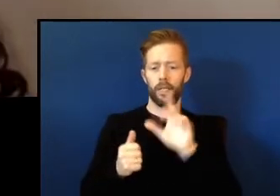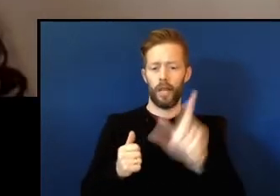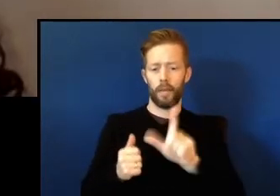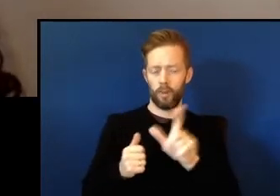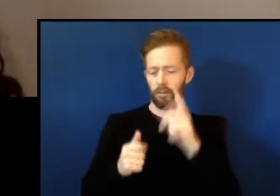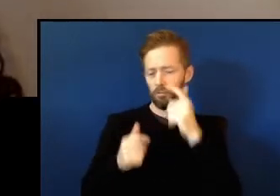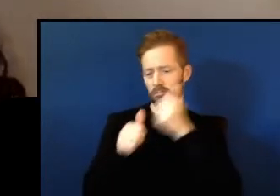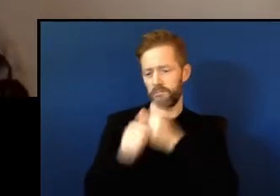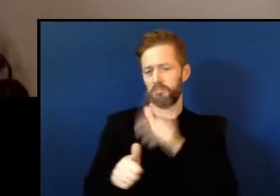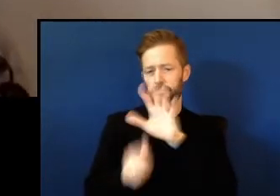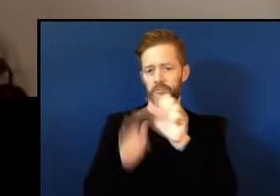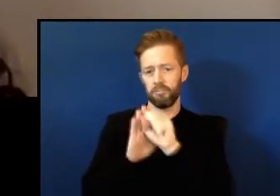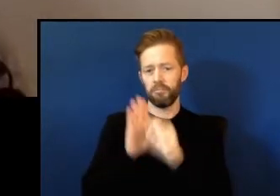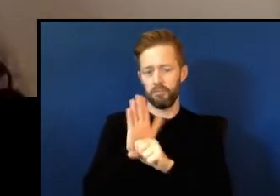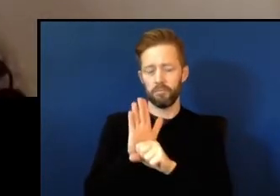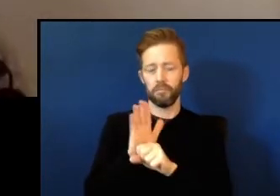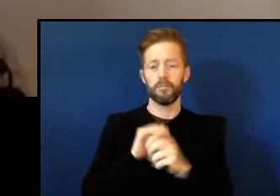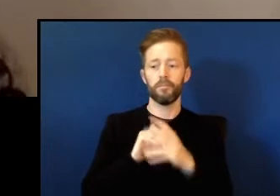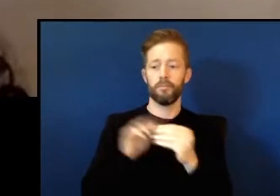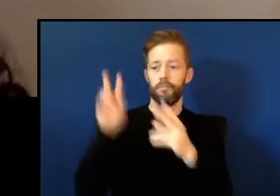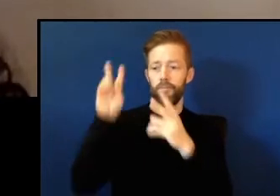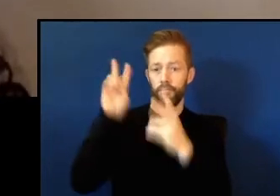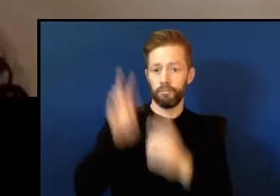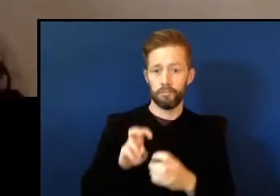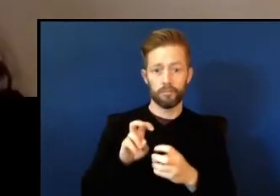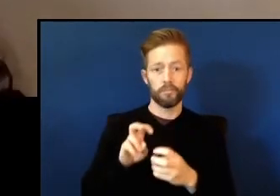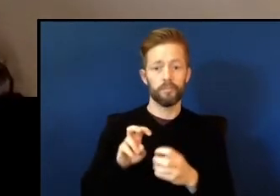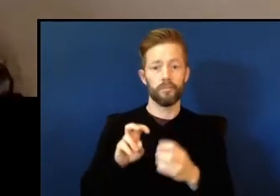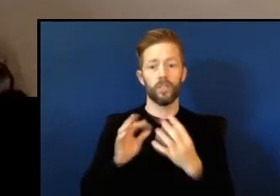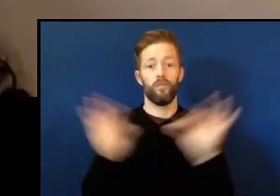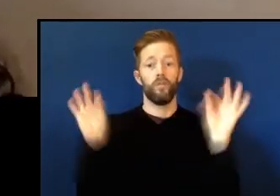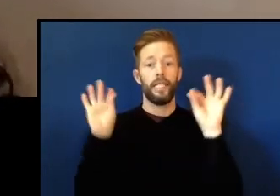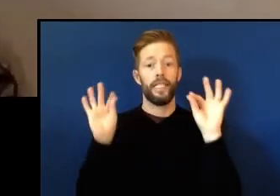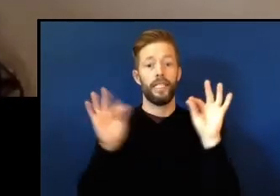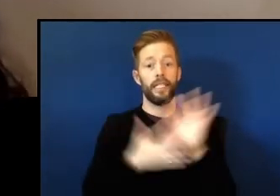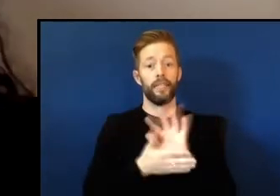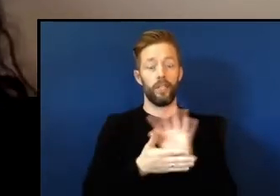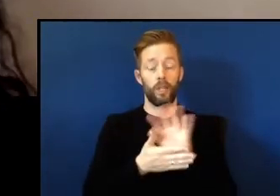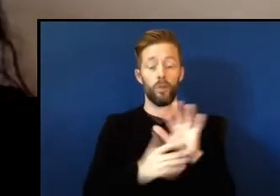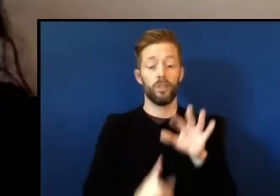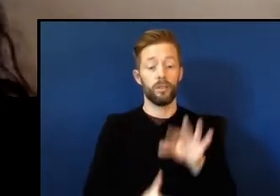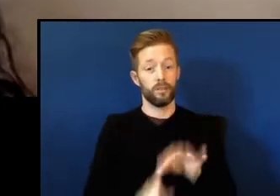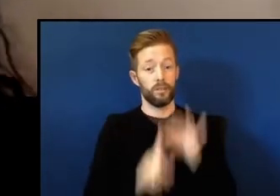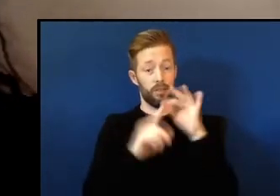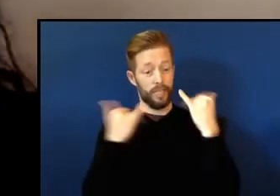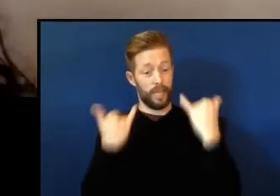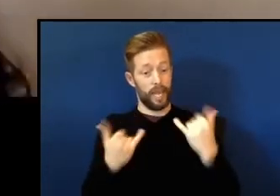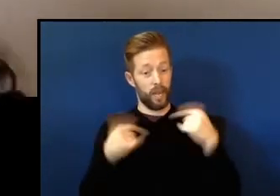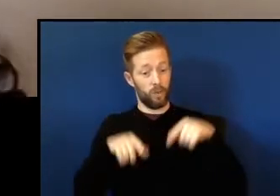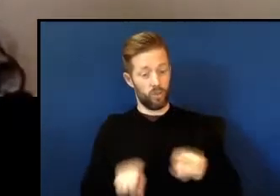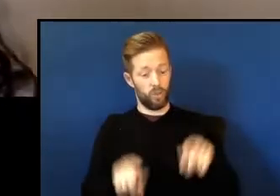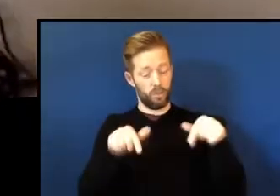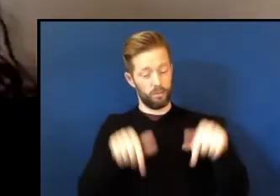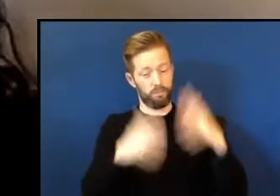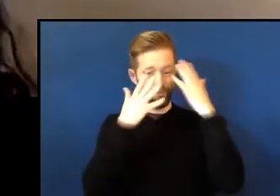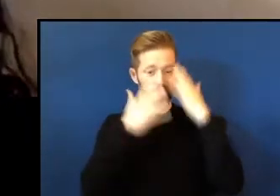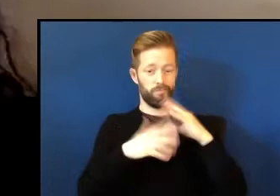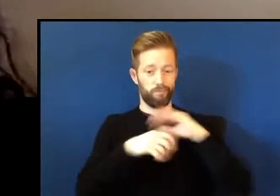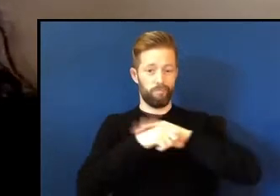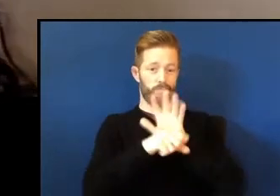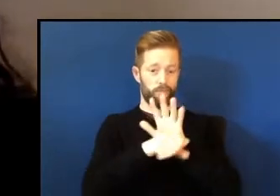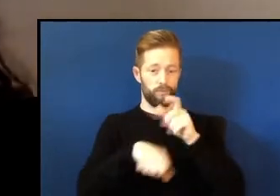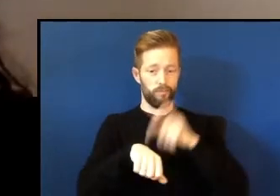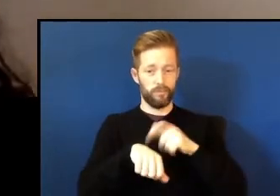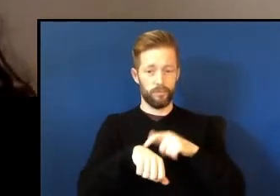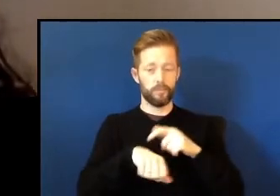in your state and download some free videos, especially now during this unfortunate time that we're all